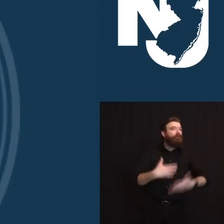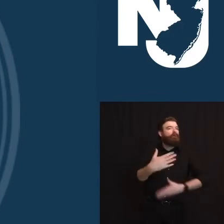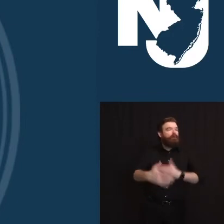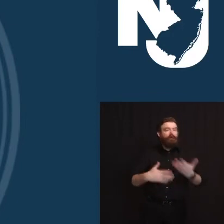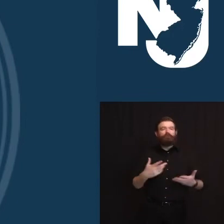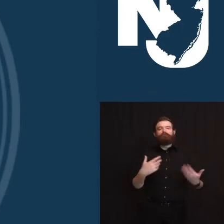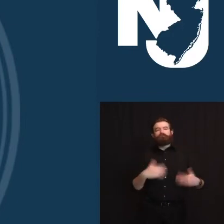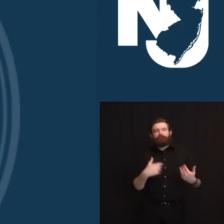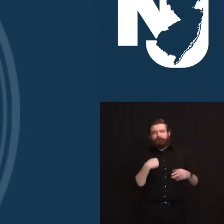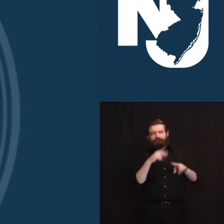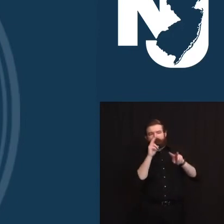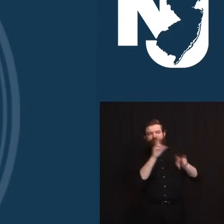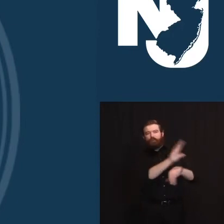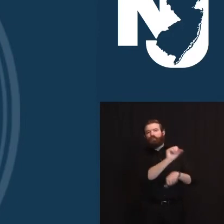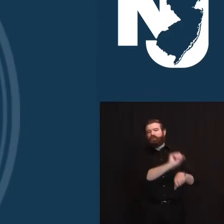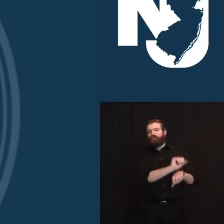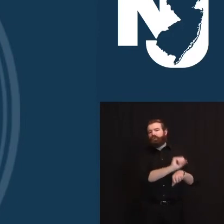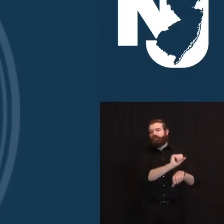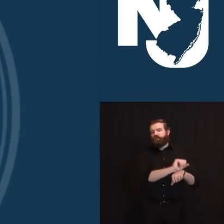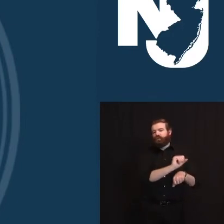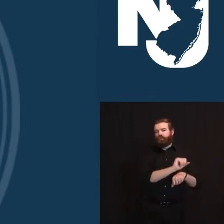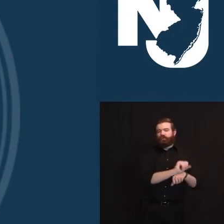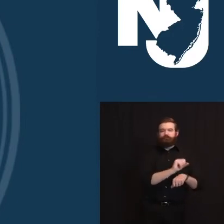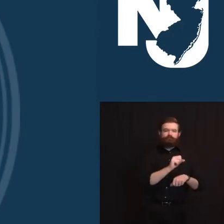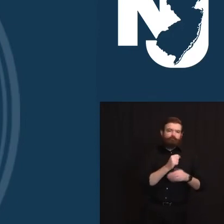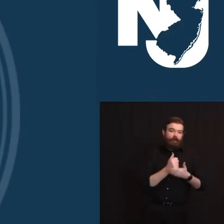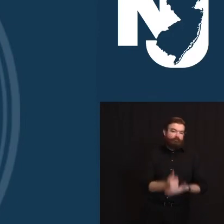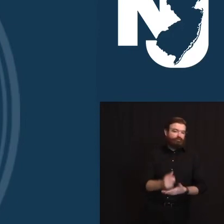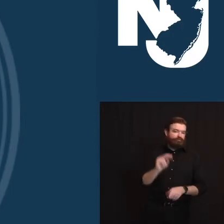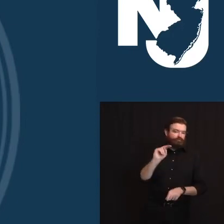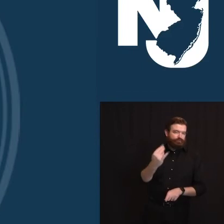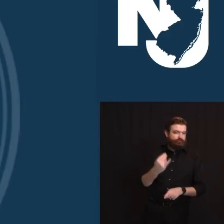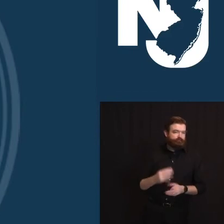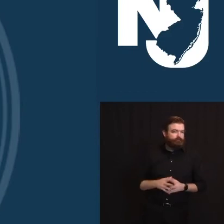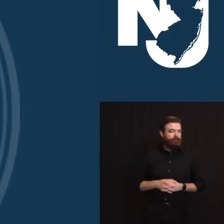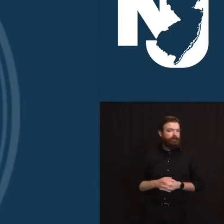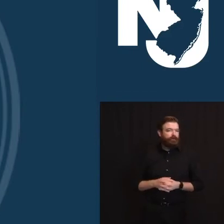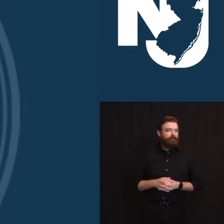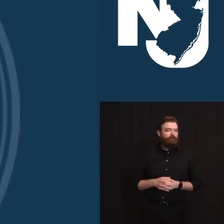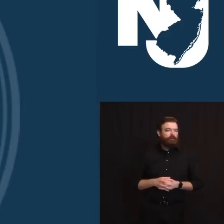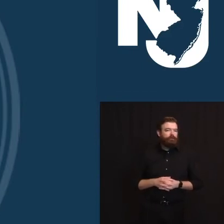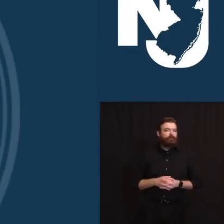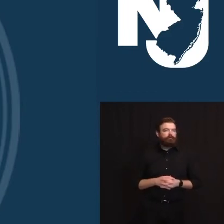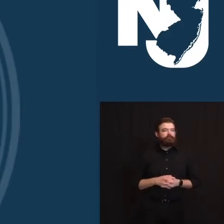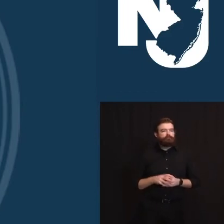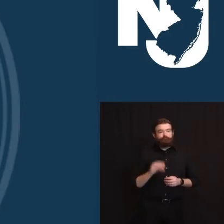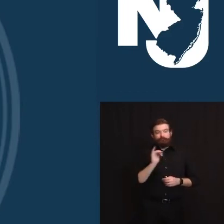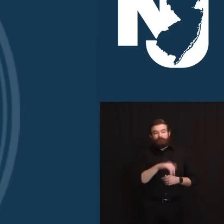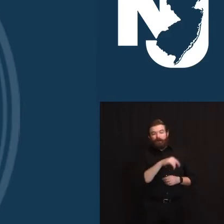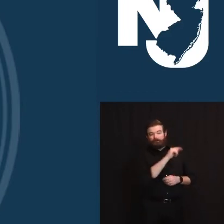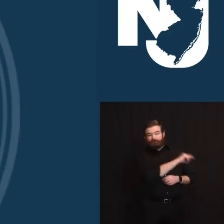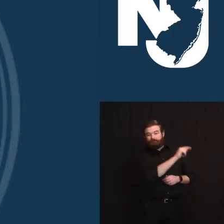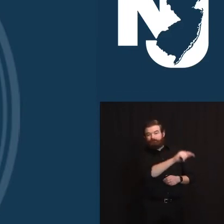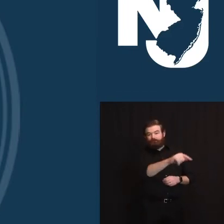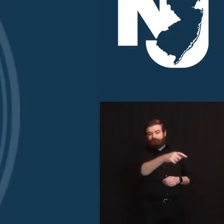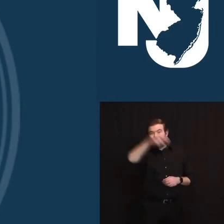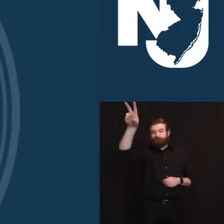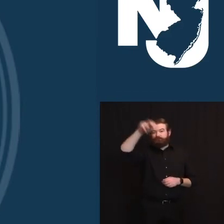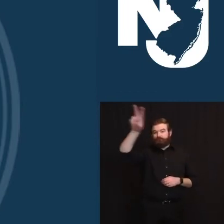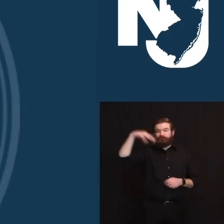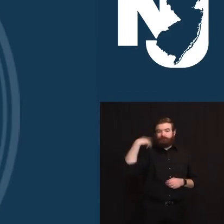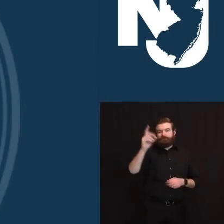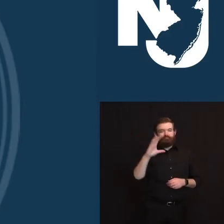on behalf of our state and our commuters. So we're going to miss all of the above, and they're big shoes to fill. And